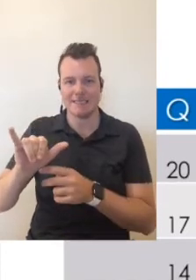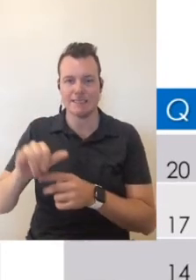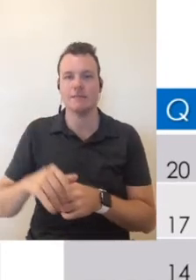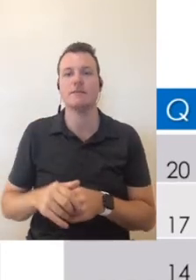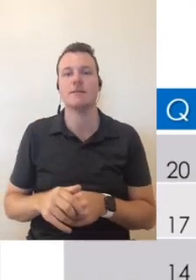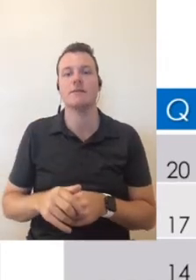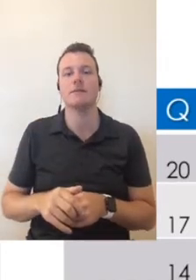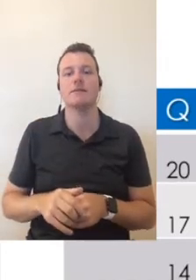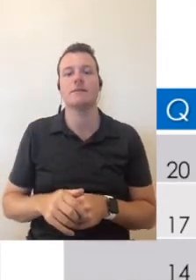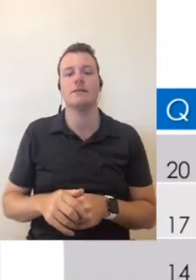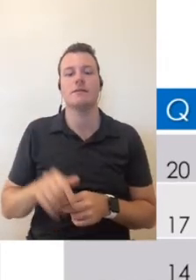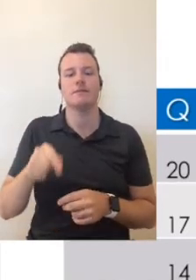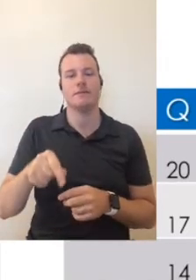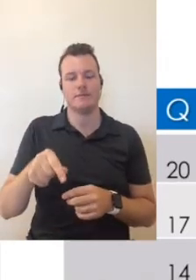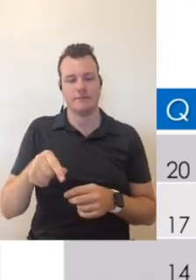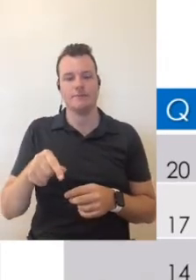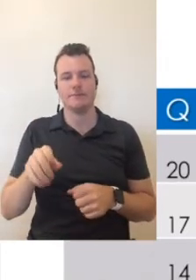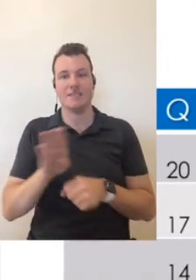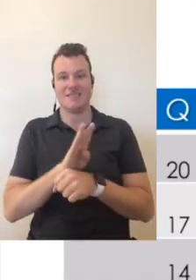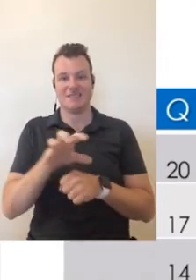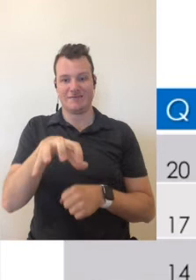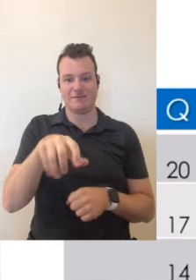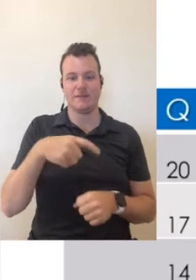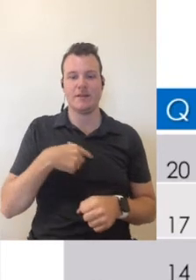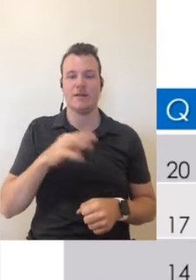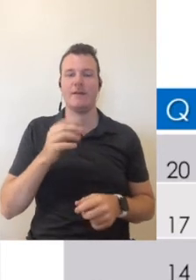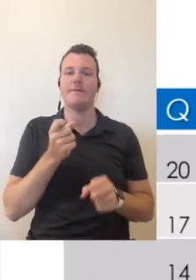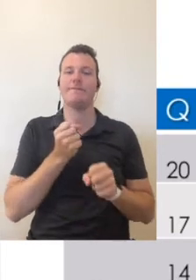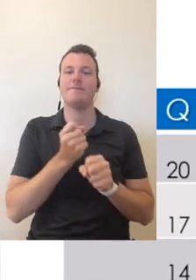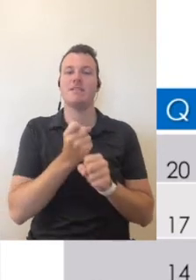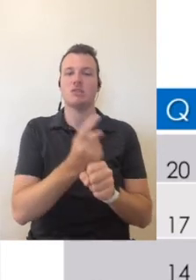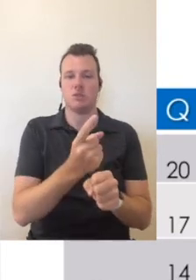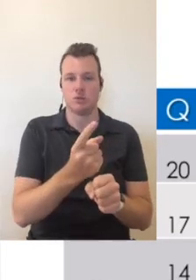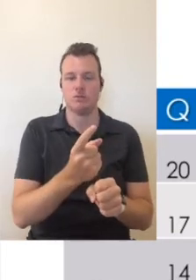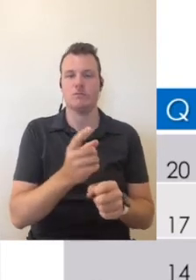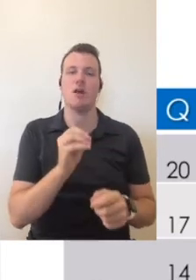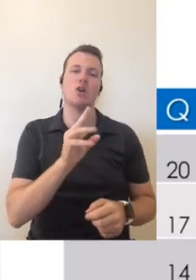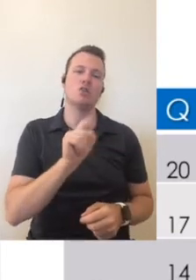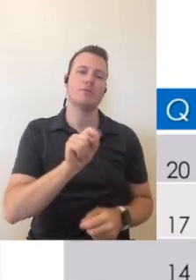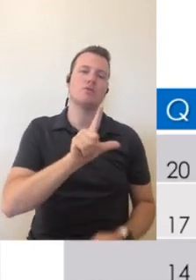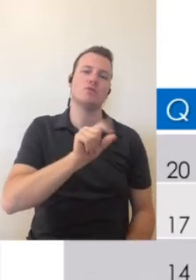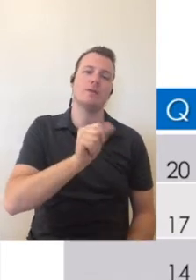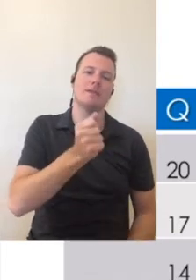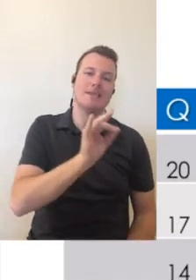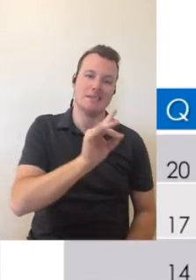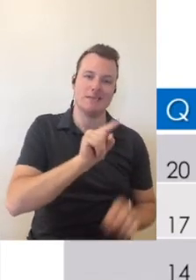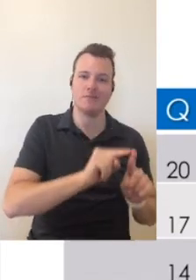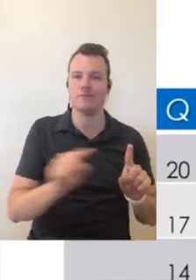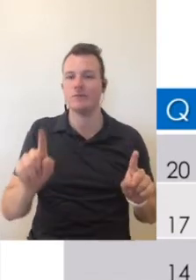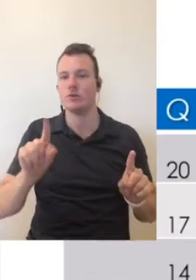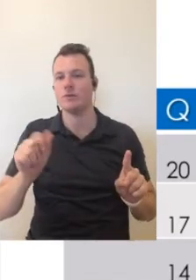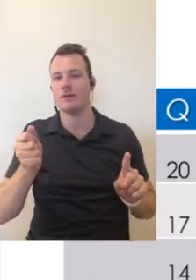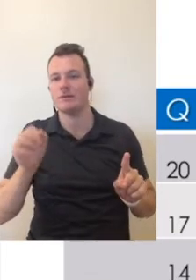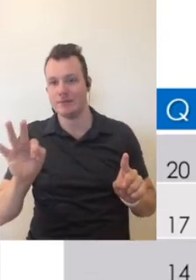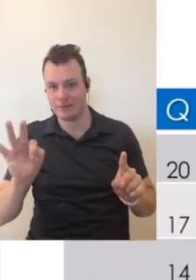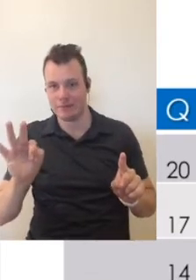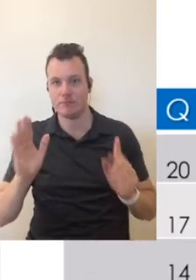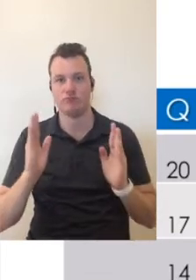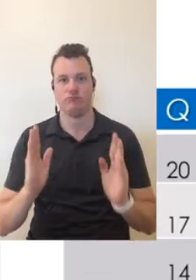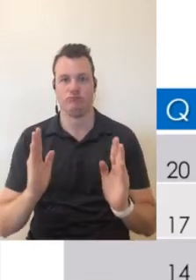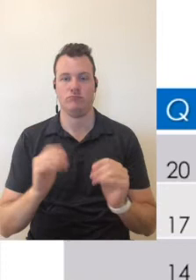arc of elasticity. So we have a hypothetical practice here. We have fiscal data. Let's say this goes from October 2018